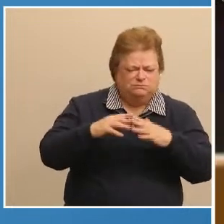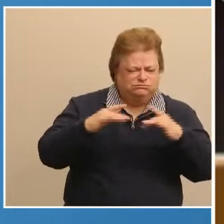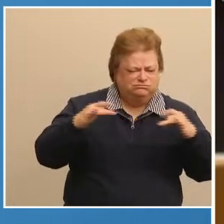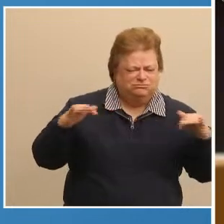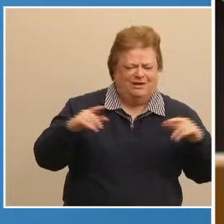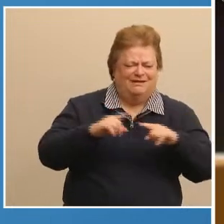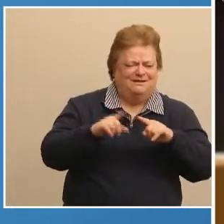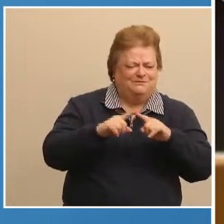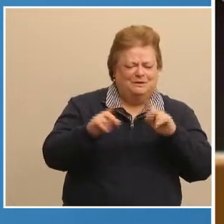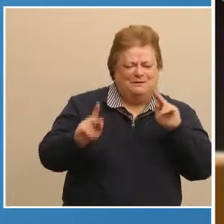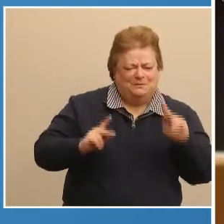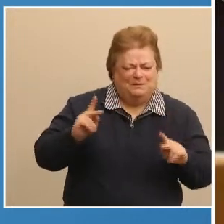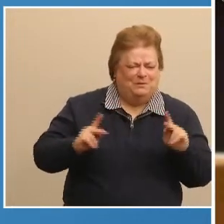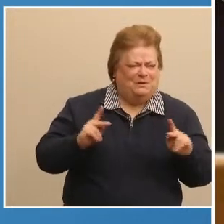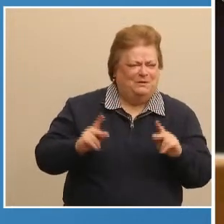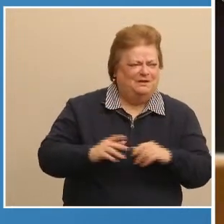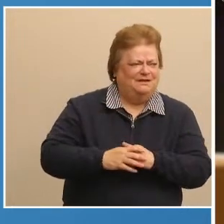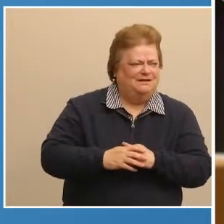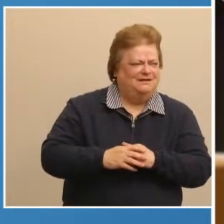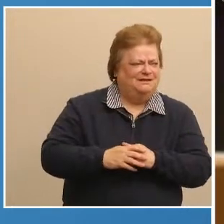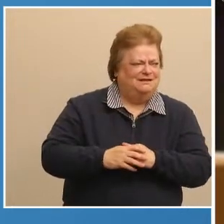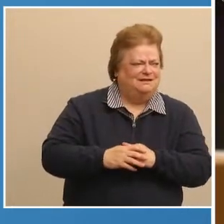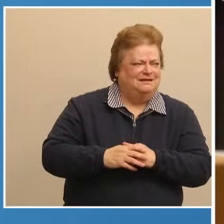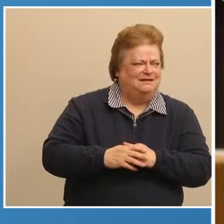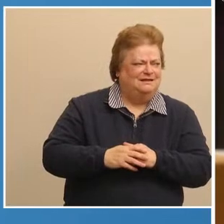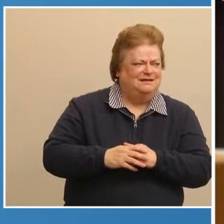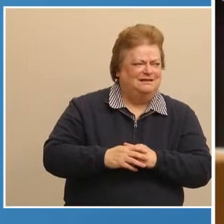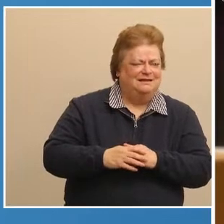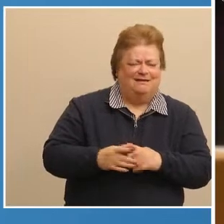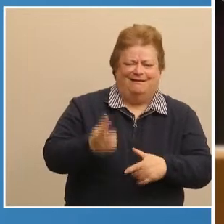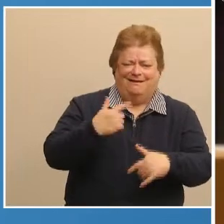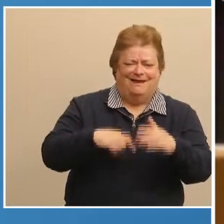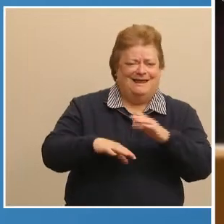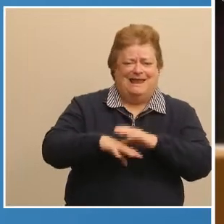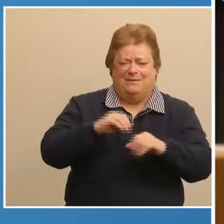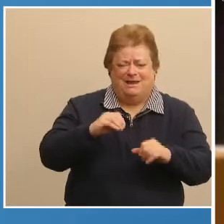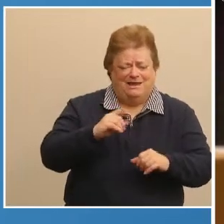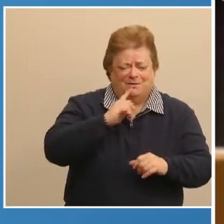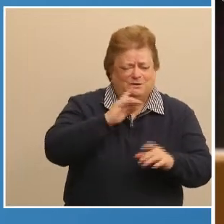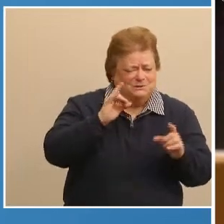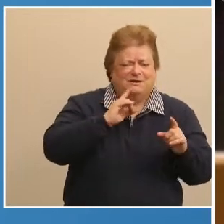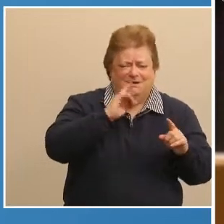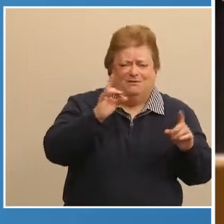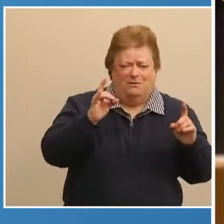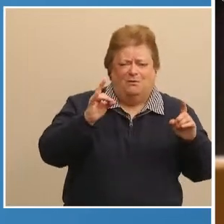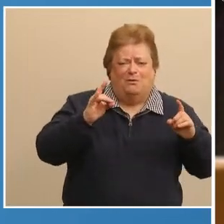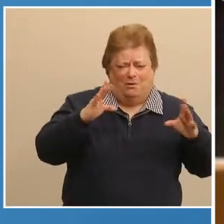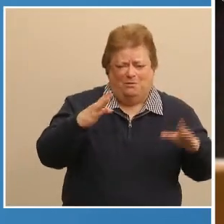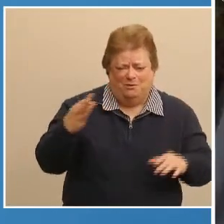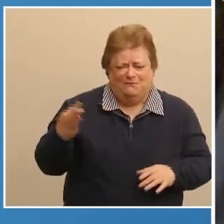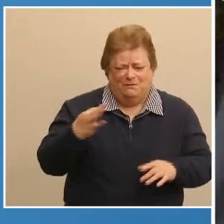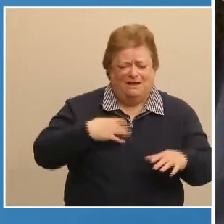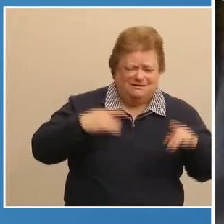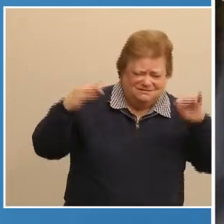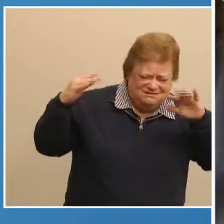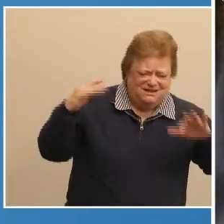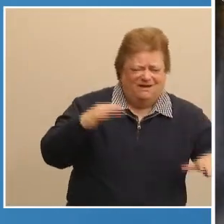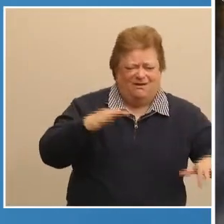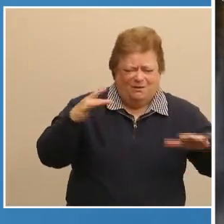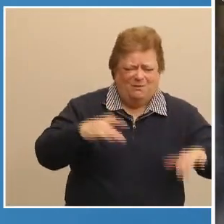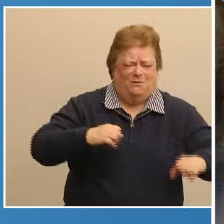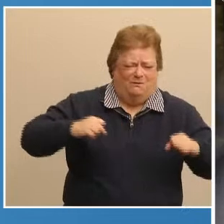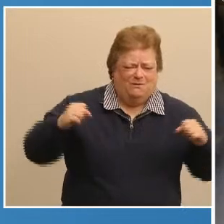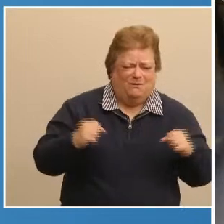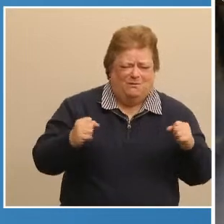was just great seeing them there come out. And I mean, it was a blizzard. It was horrible last Friday. It was a blizzard. It was cold, but